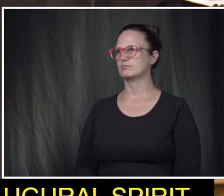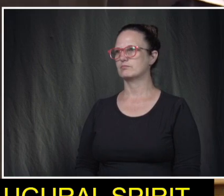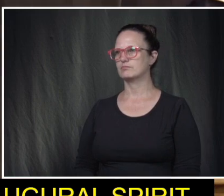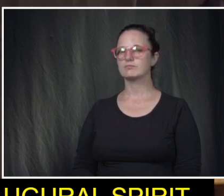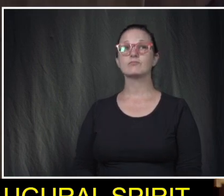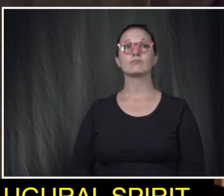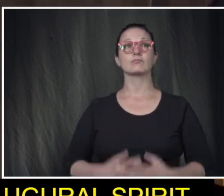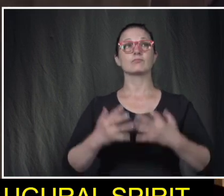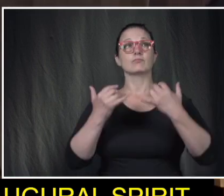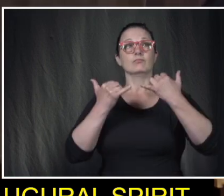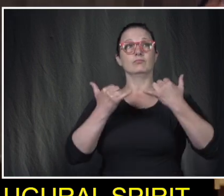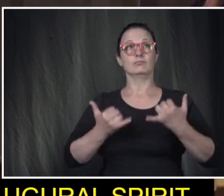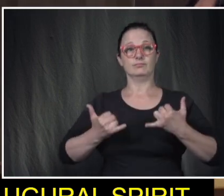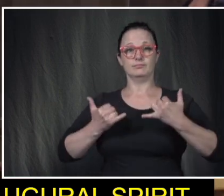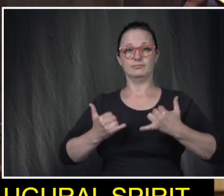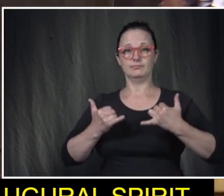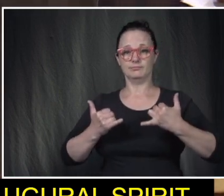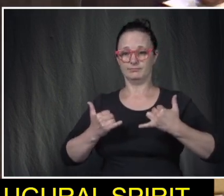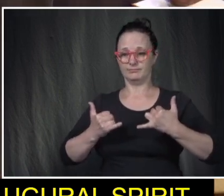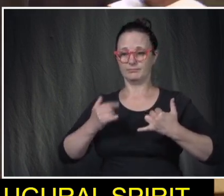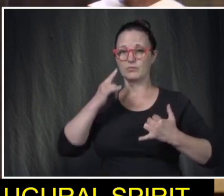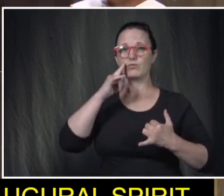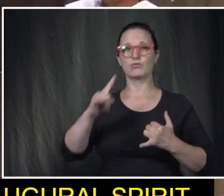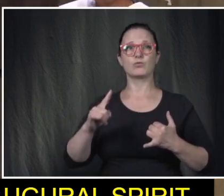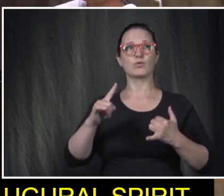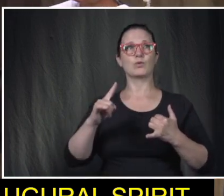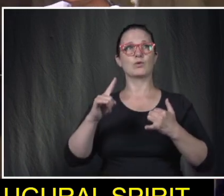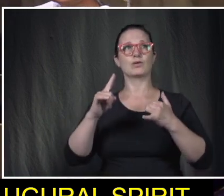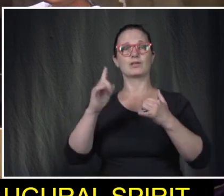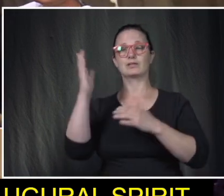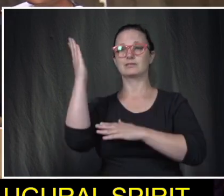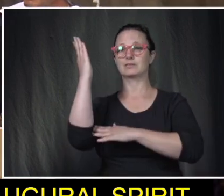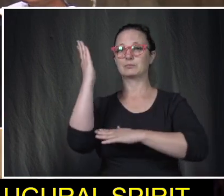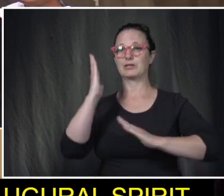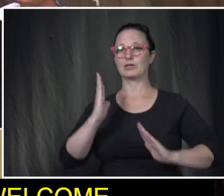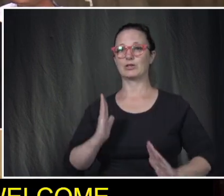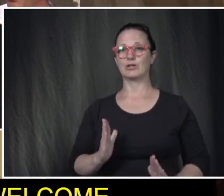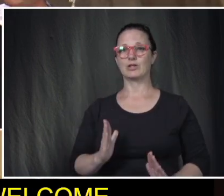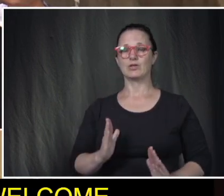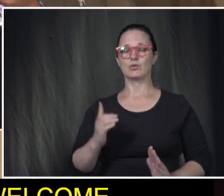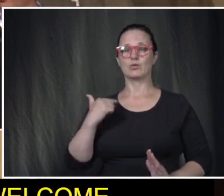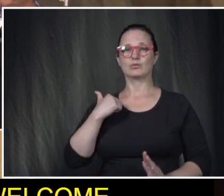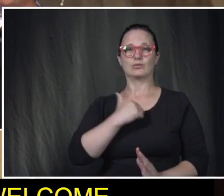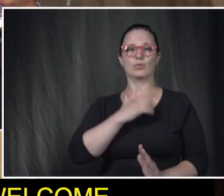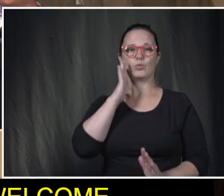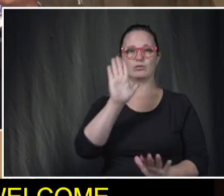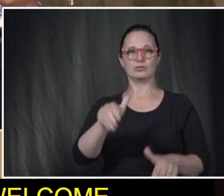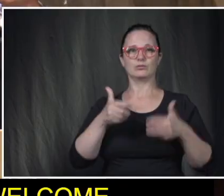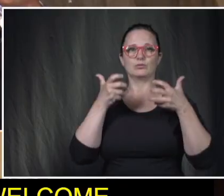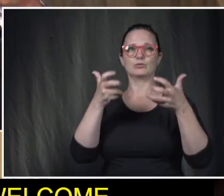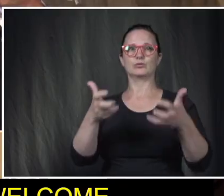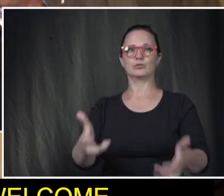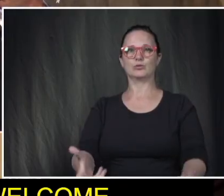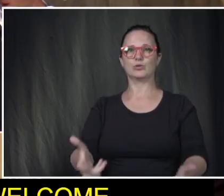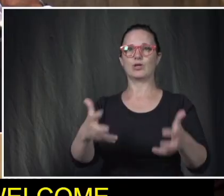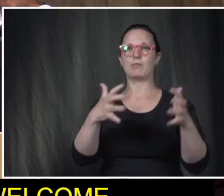And now, for our keynote speaker, let's get ready